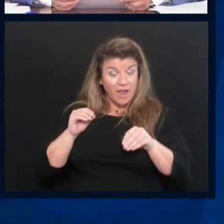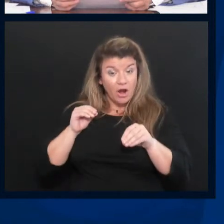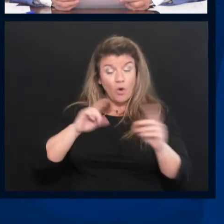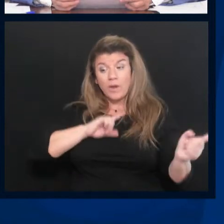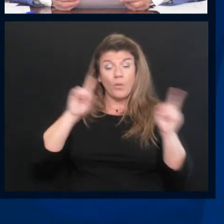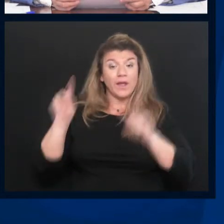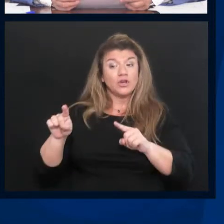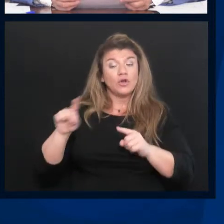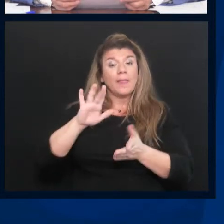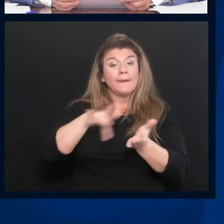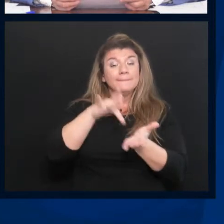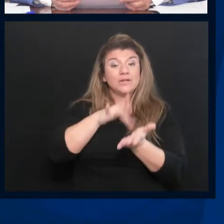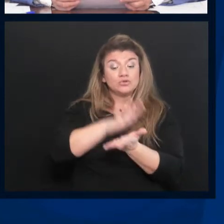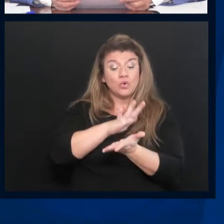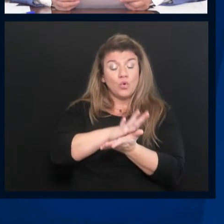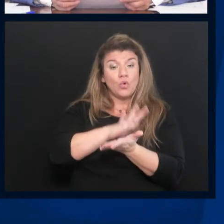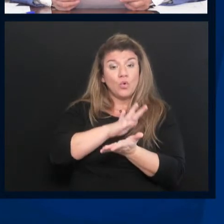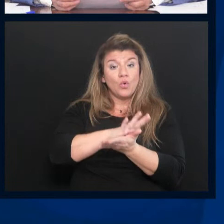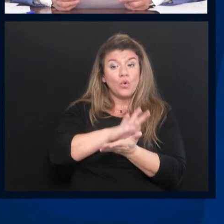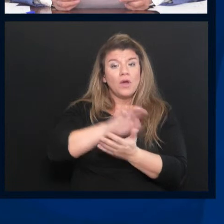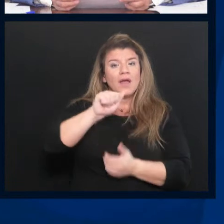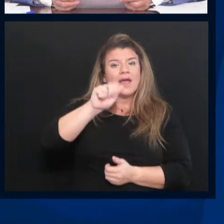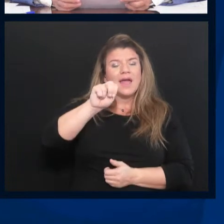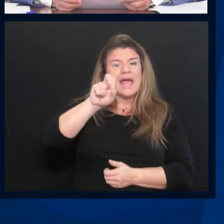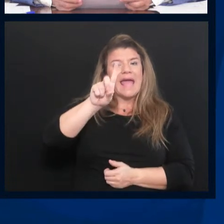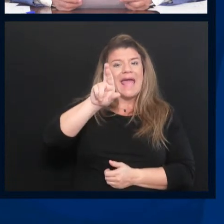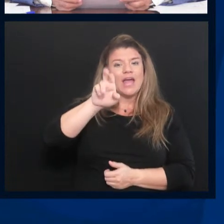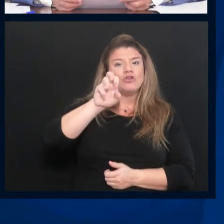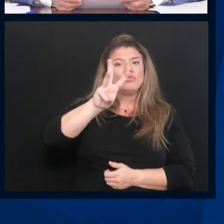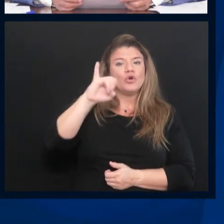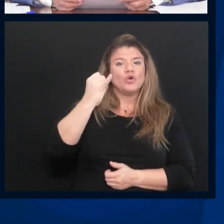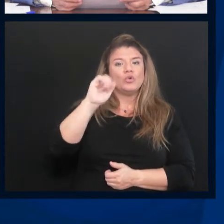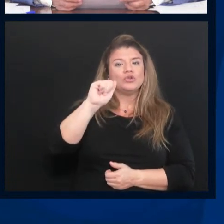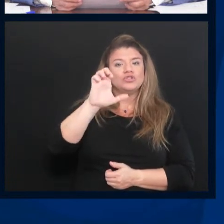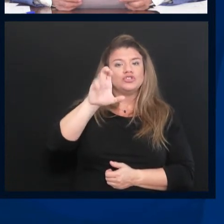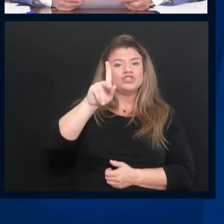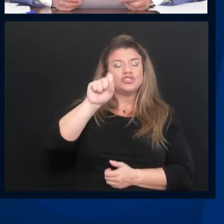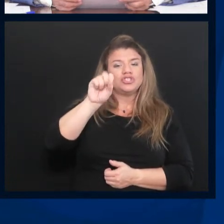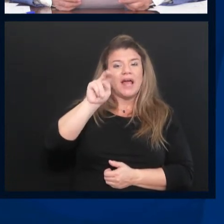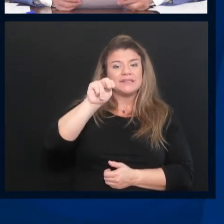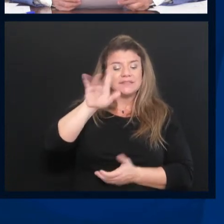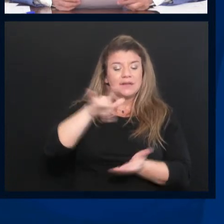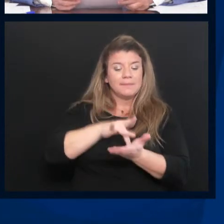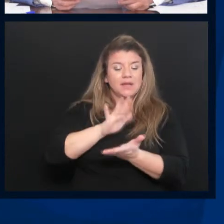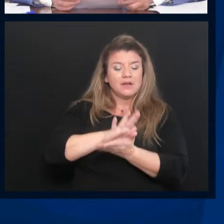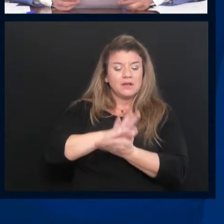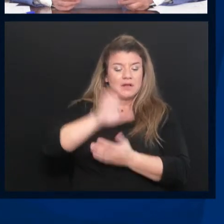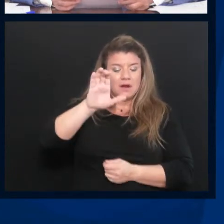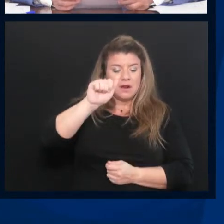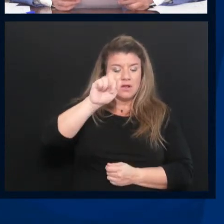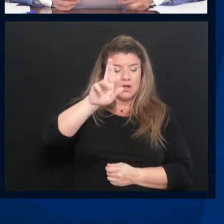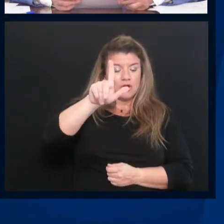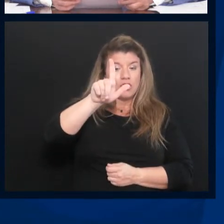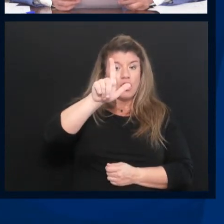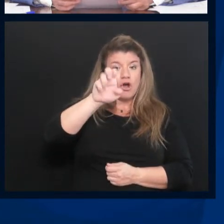went to the middle school. We went to Andrew Jackson Middle School. And Carly,